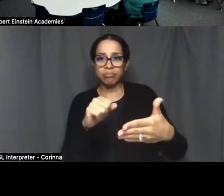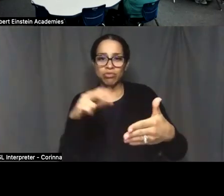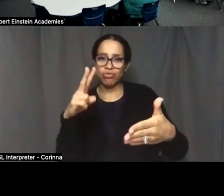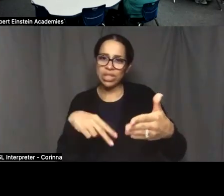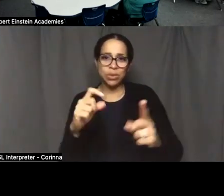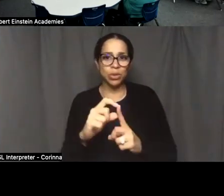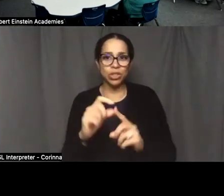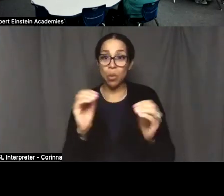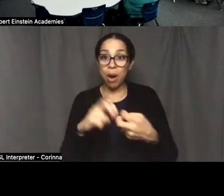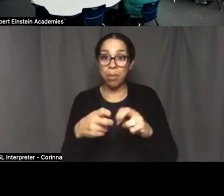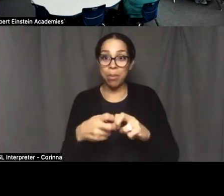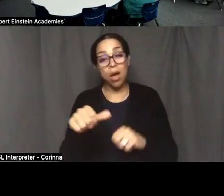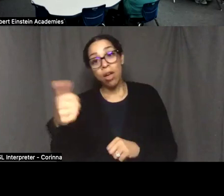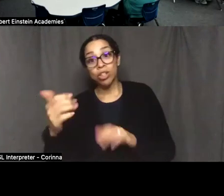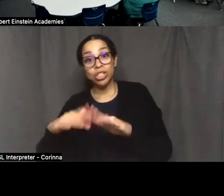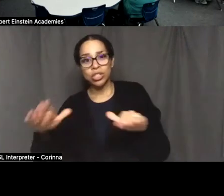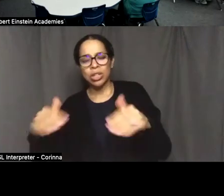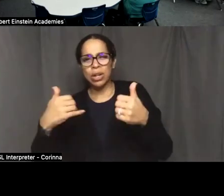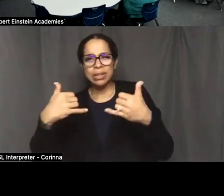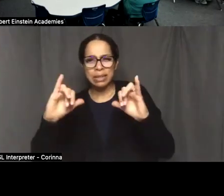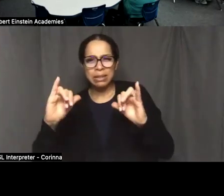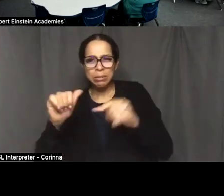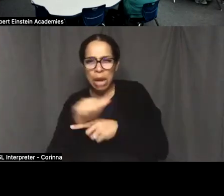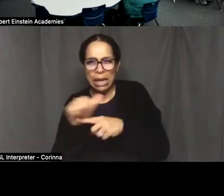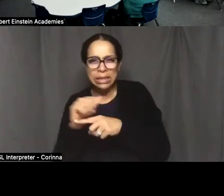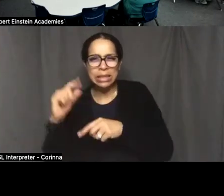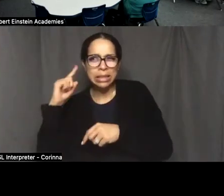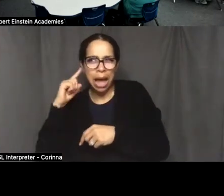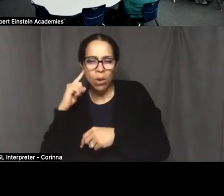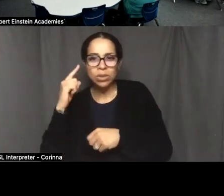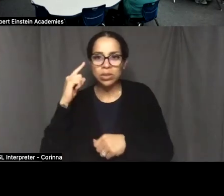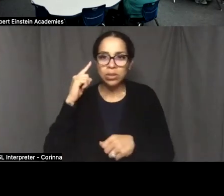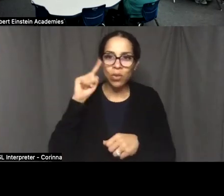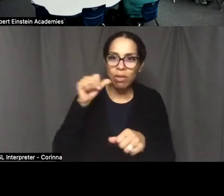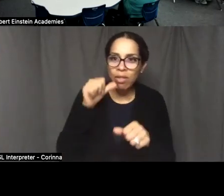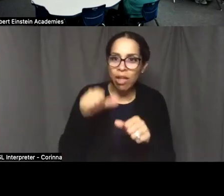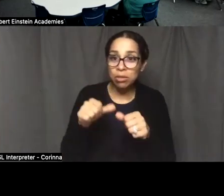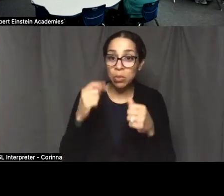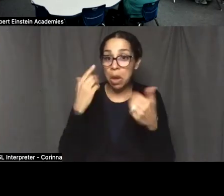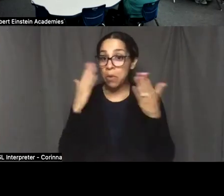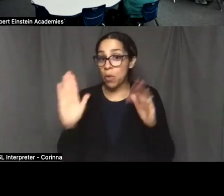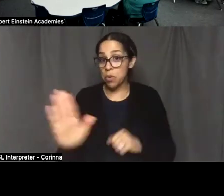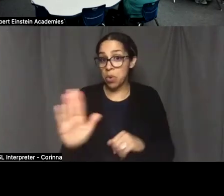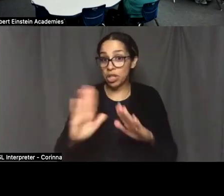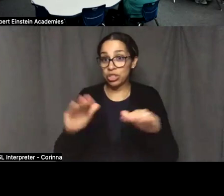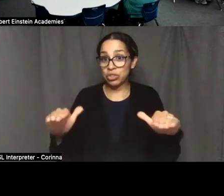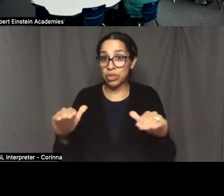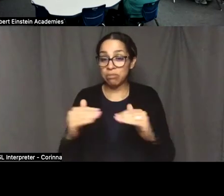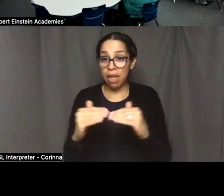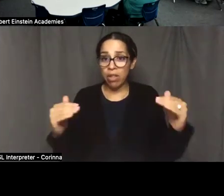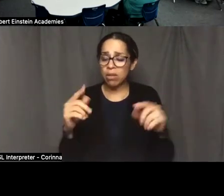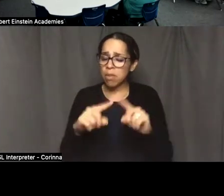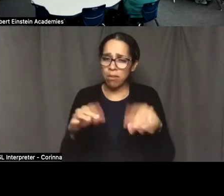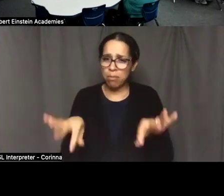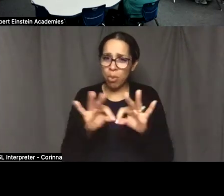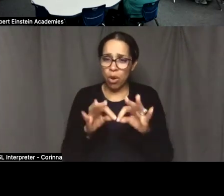trying to master the letter sounds. So, there's all these, so I don't know where your children are, but meet them where they're at. If they still don't know